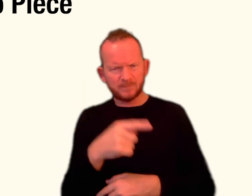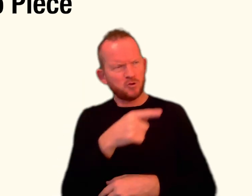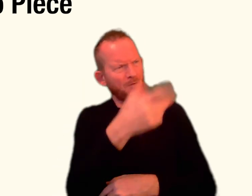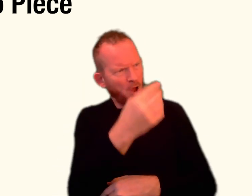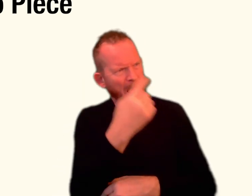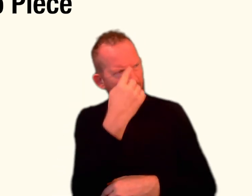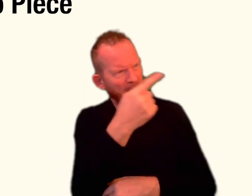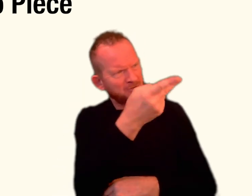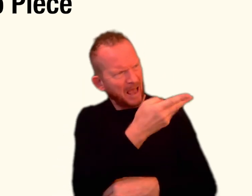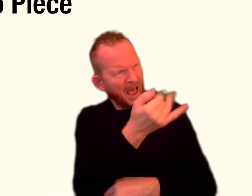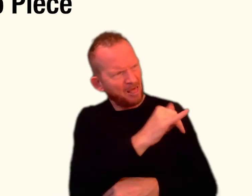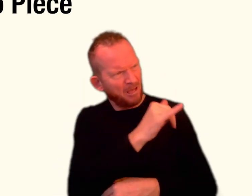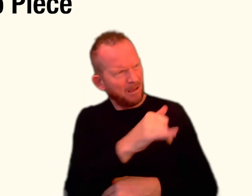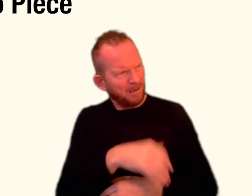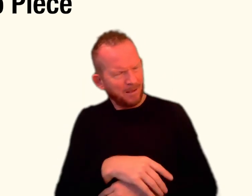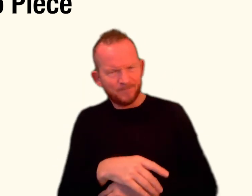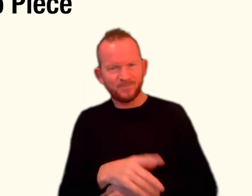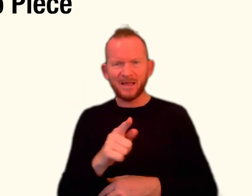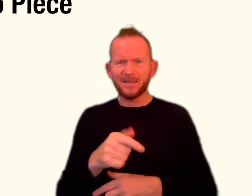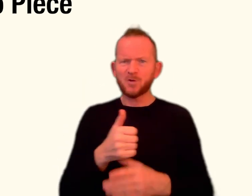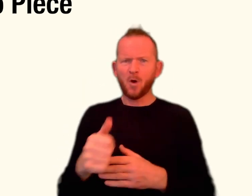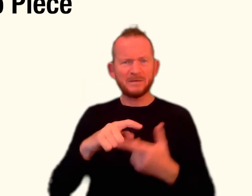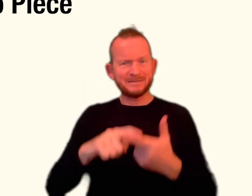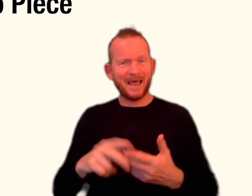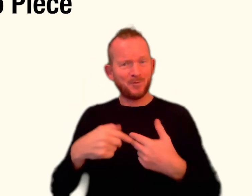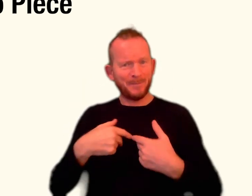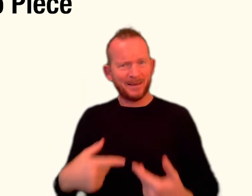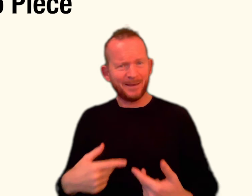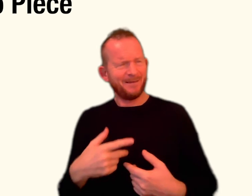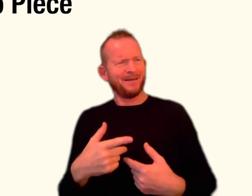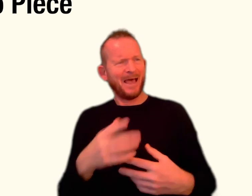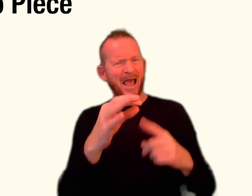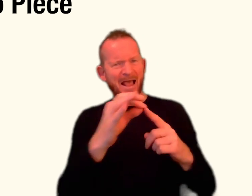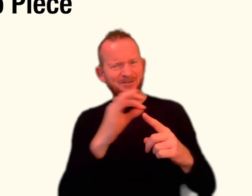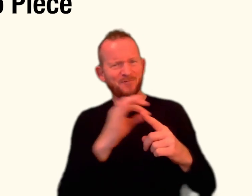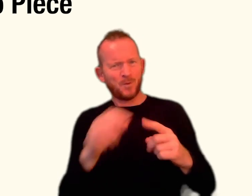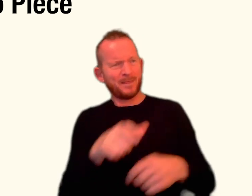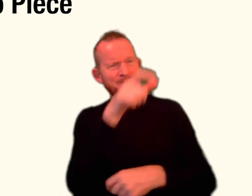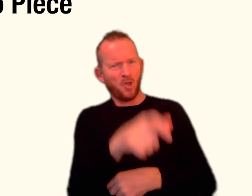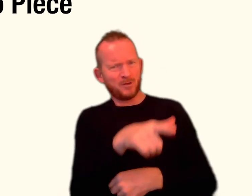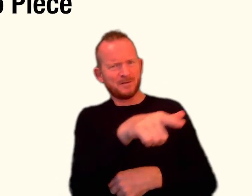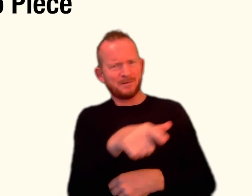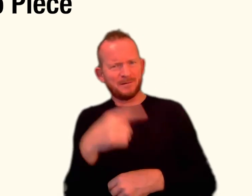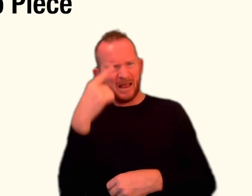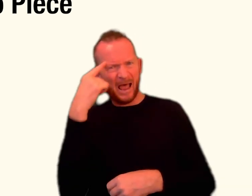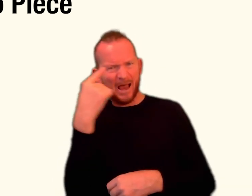haven't got any eyebrows either. And that's always stayed with me, that interview with this person to try and find out what's wrong